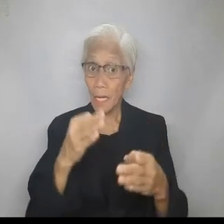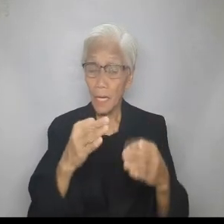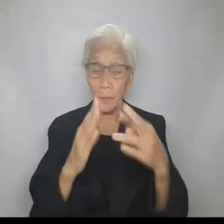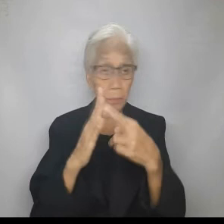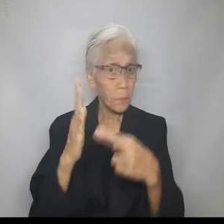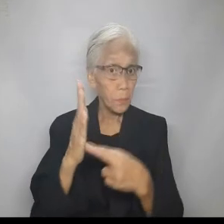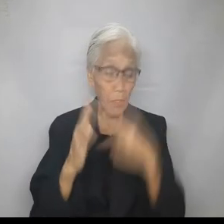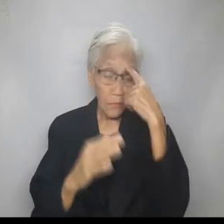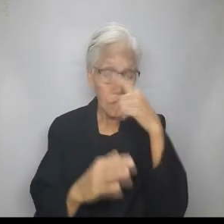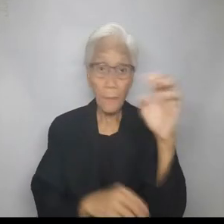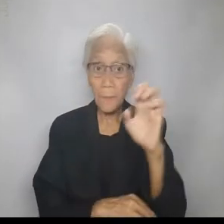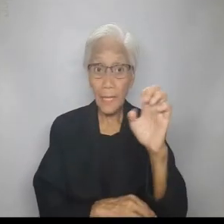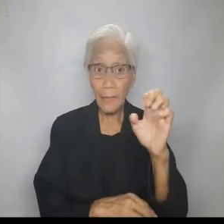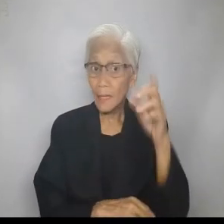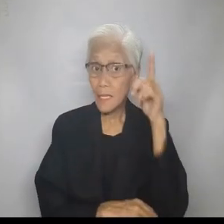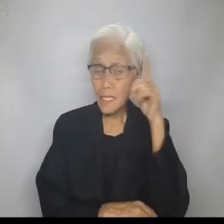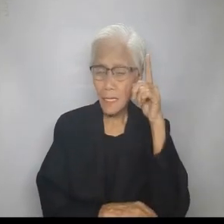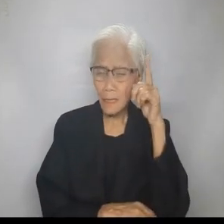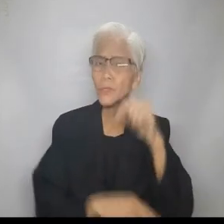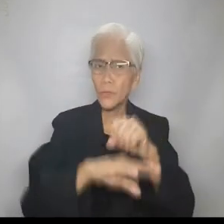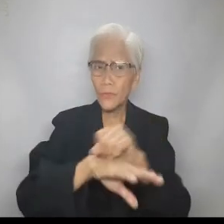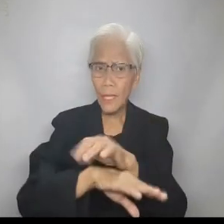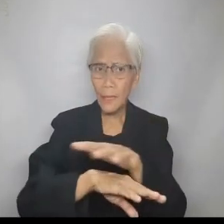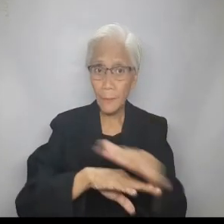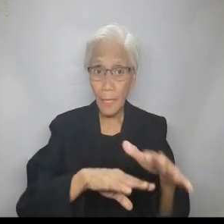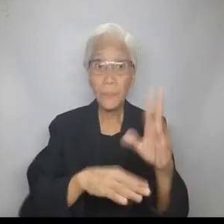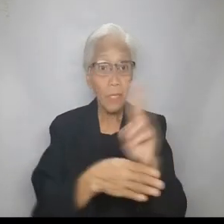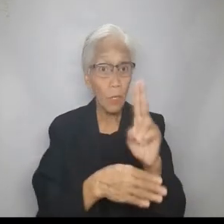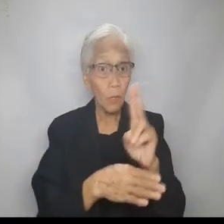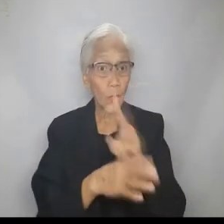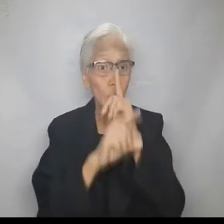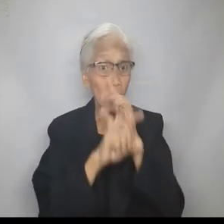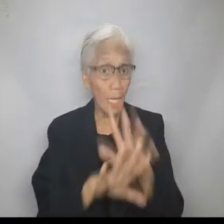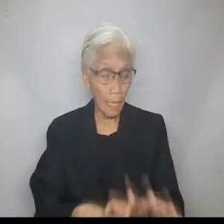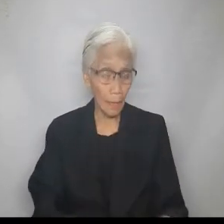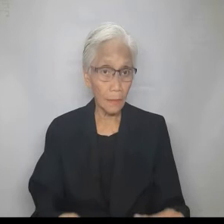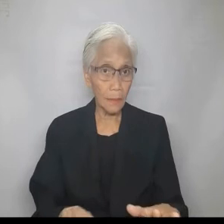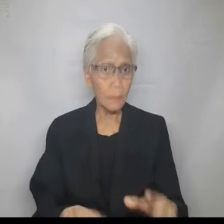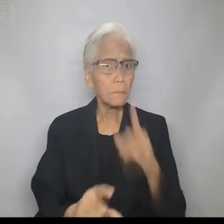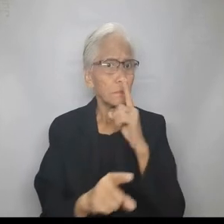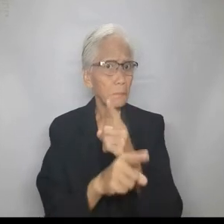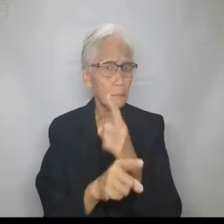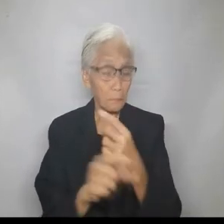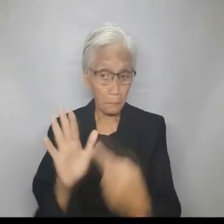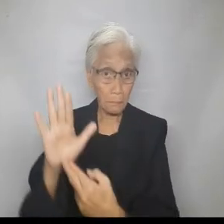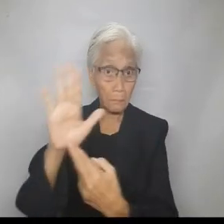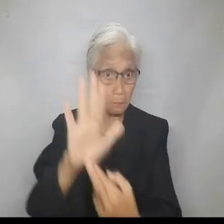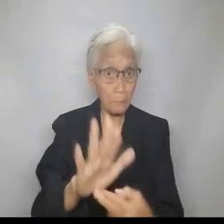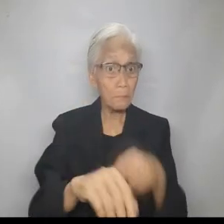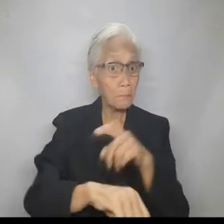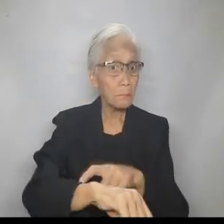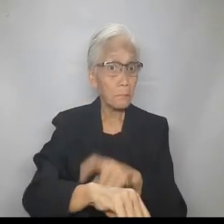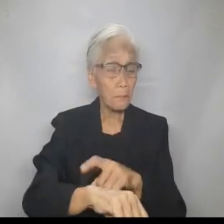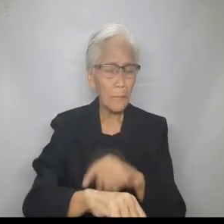final rule for active or empathic listening is to effectively use silence. Too often, a